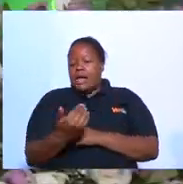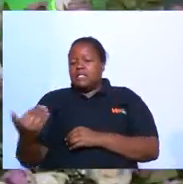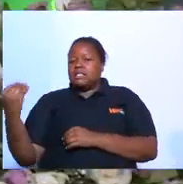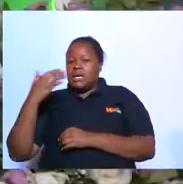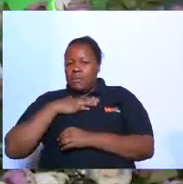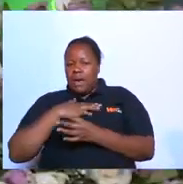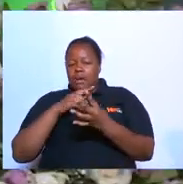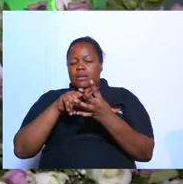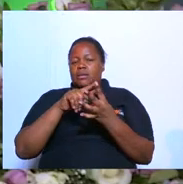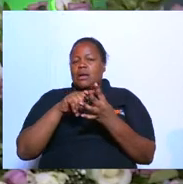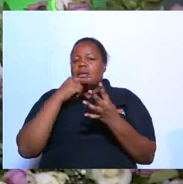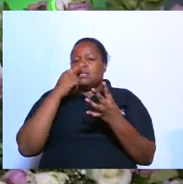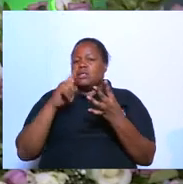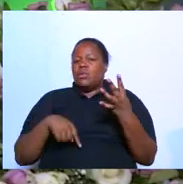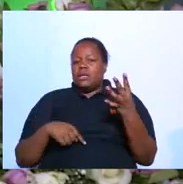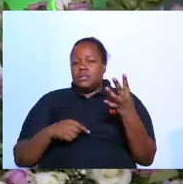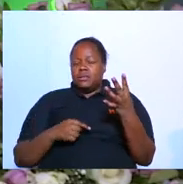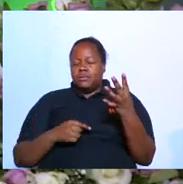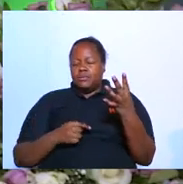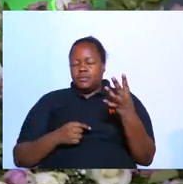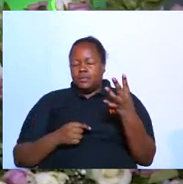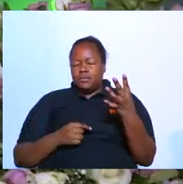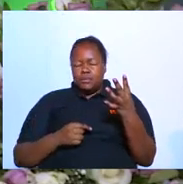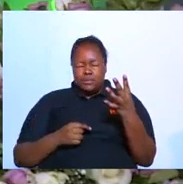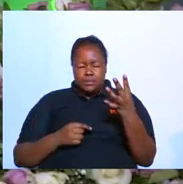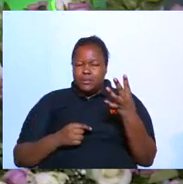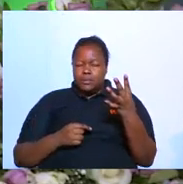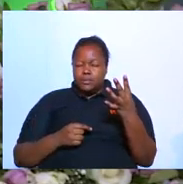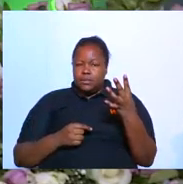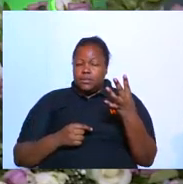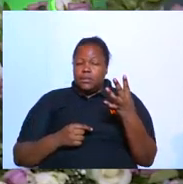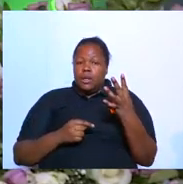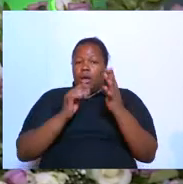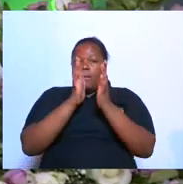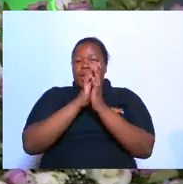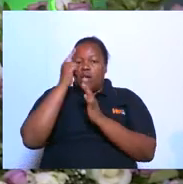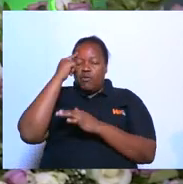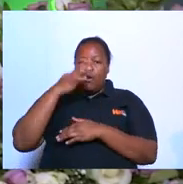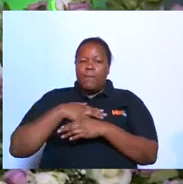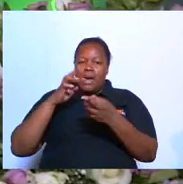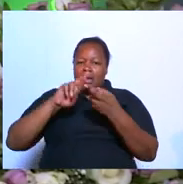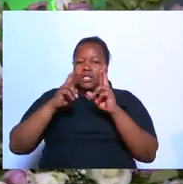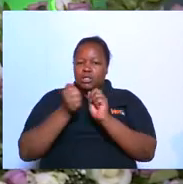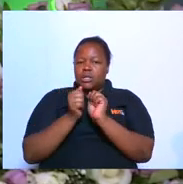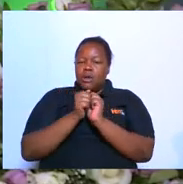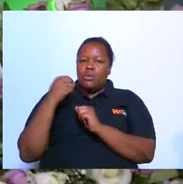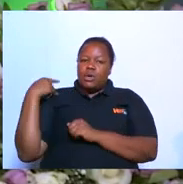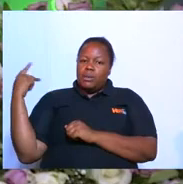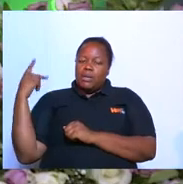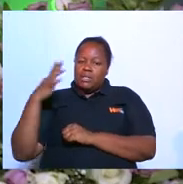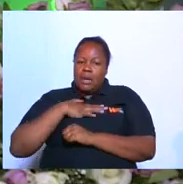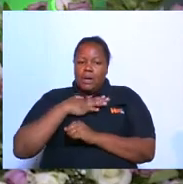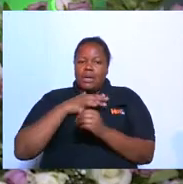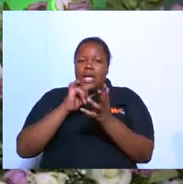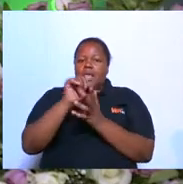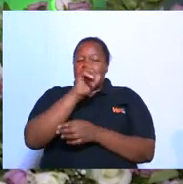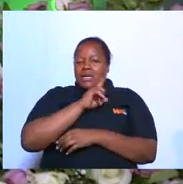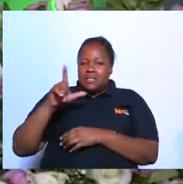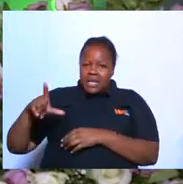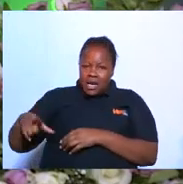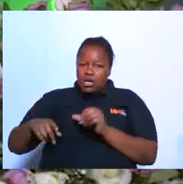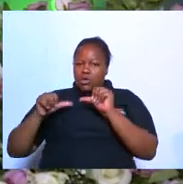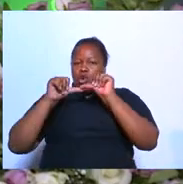and the last one pray for my relationship with my partner that the Lord may continue